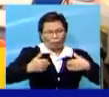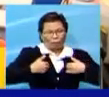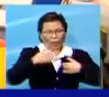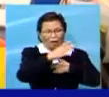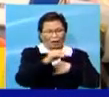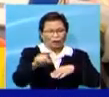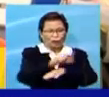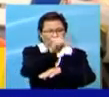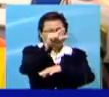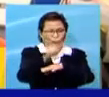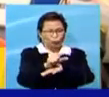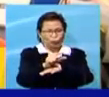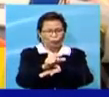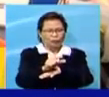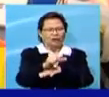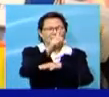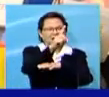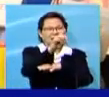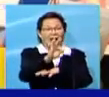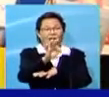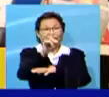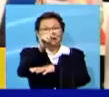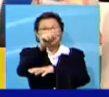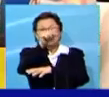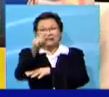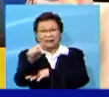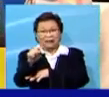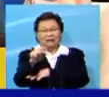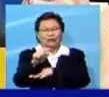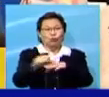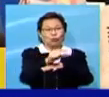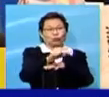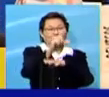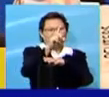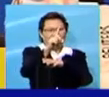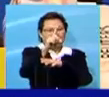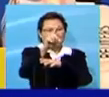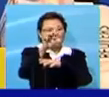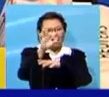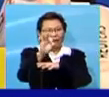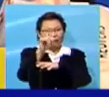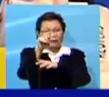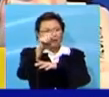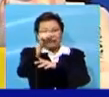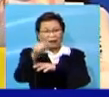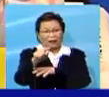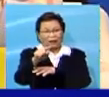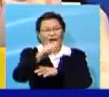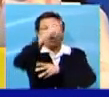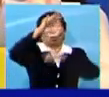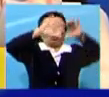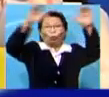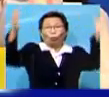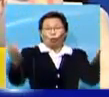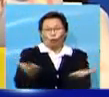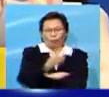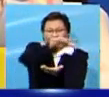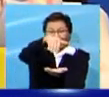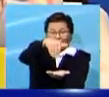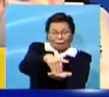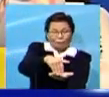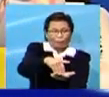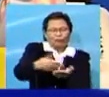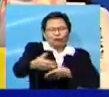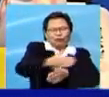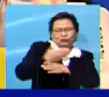the using DFTZ as a global hub to serve the ASEAN market for